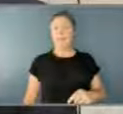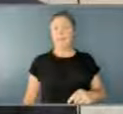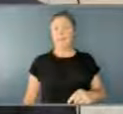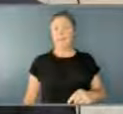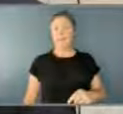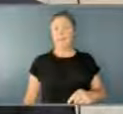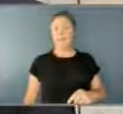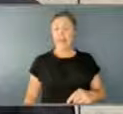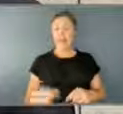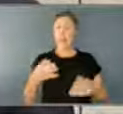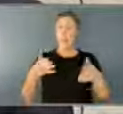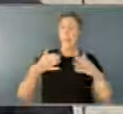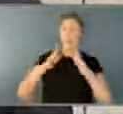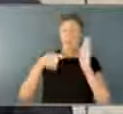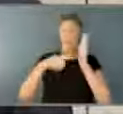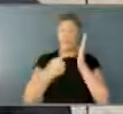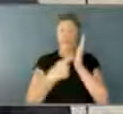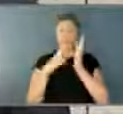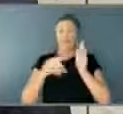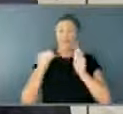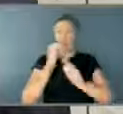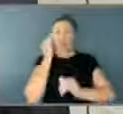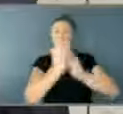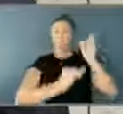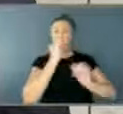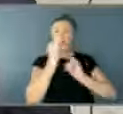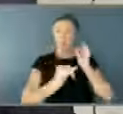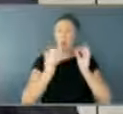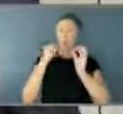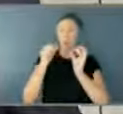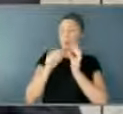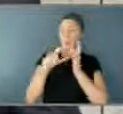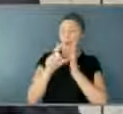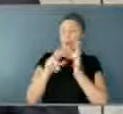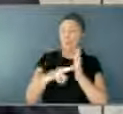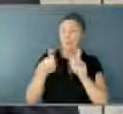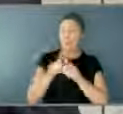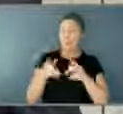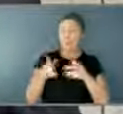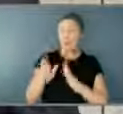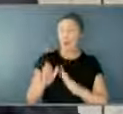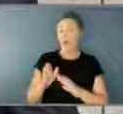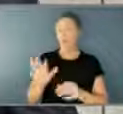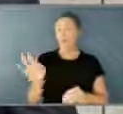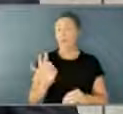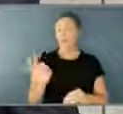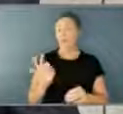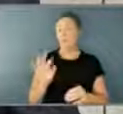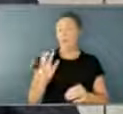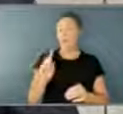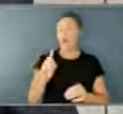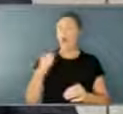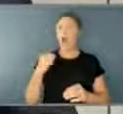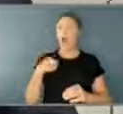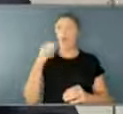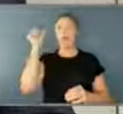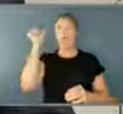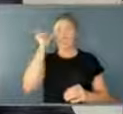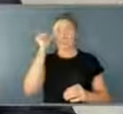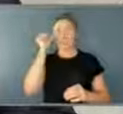think in the United States, Australia has and remains to have a very, very strong and effective partner on these issues of